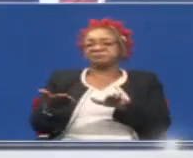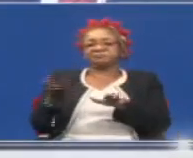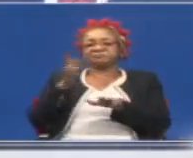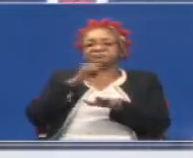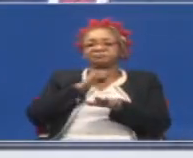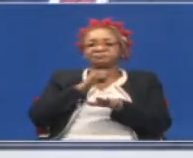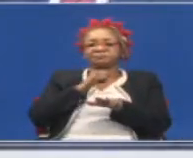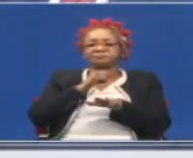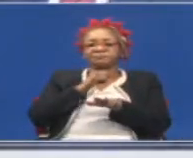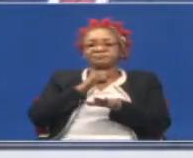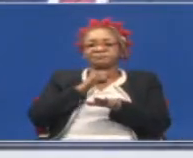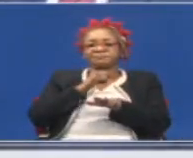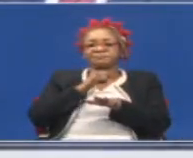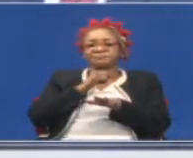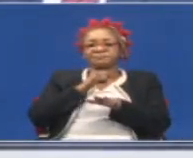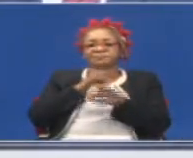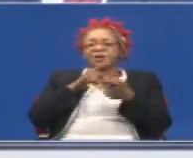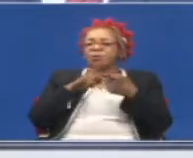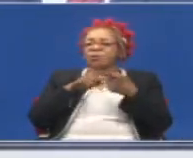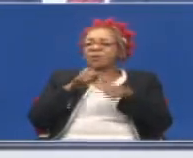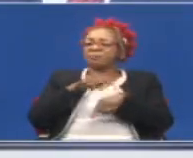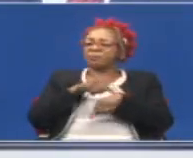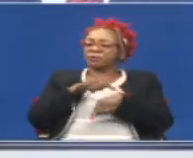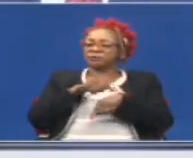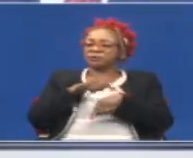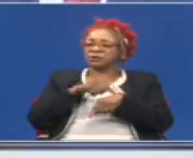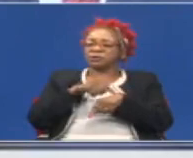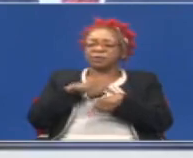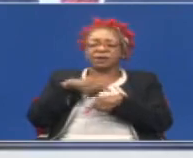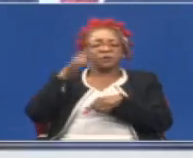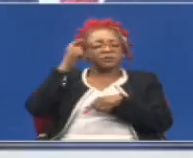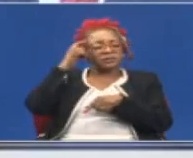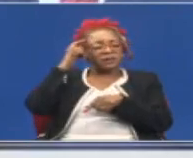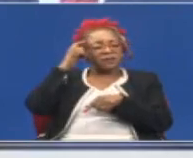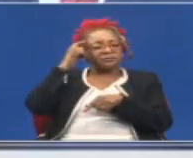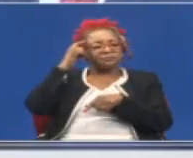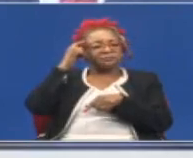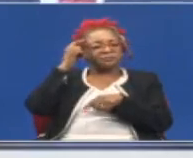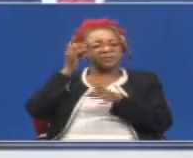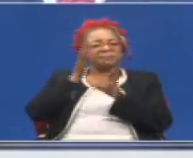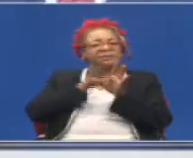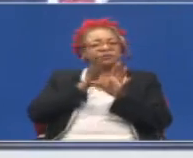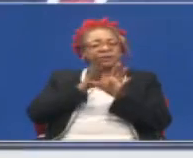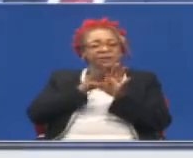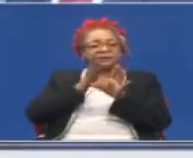what point do we consider mental illness a crime?